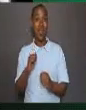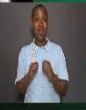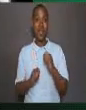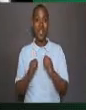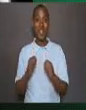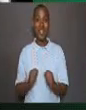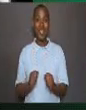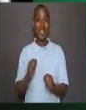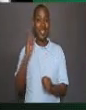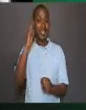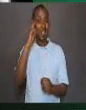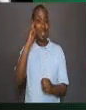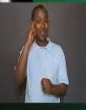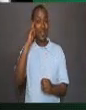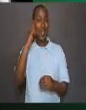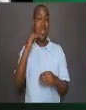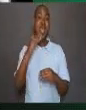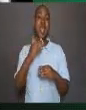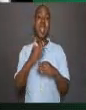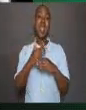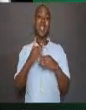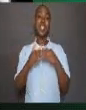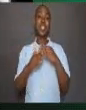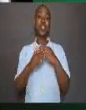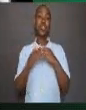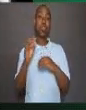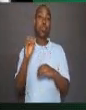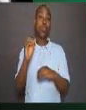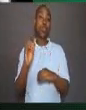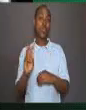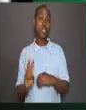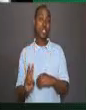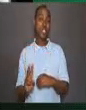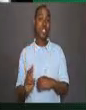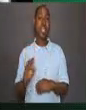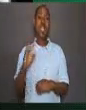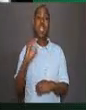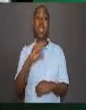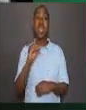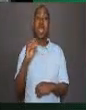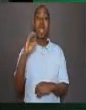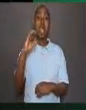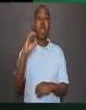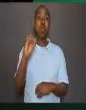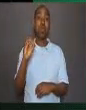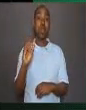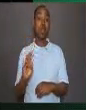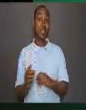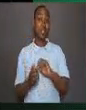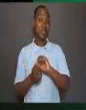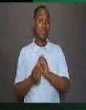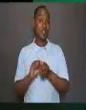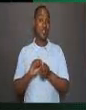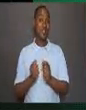record how the levels of oxygen and carbon dioxide change